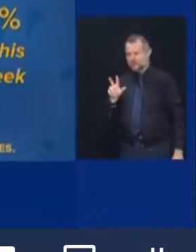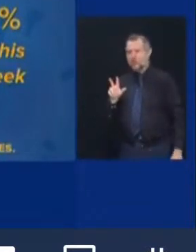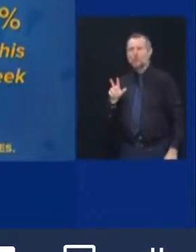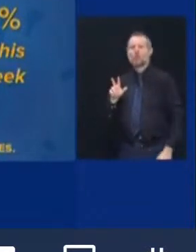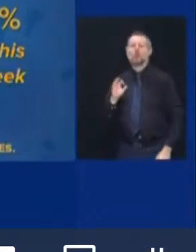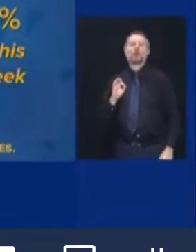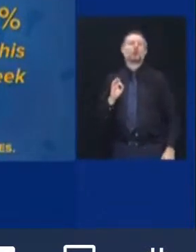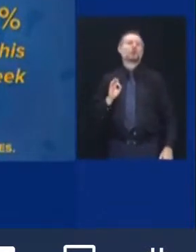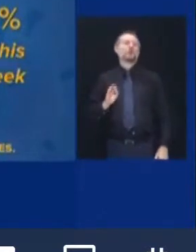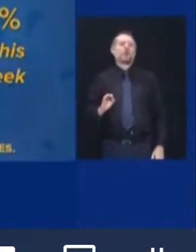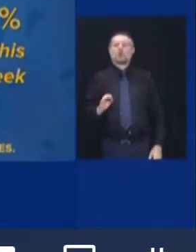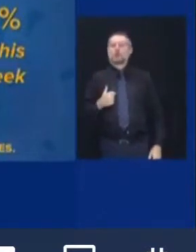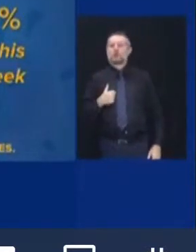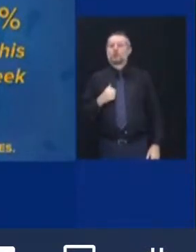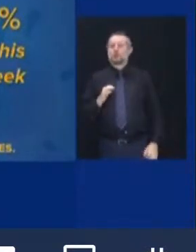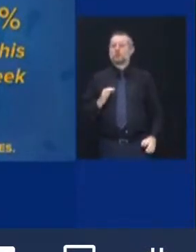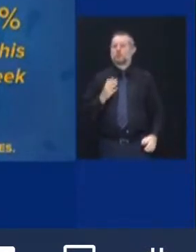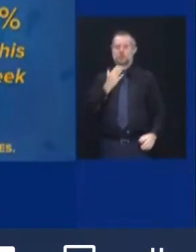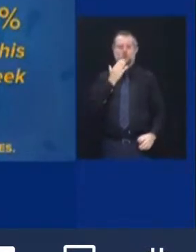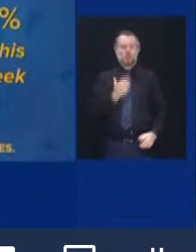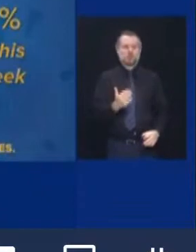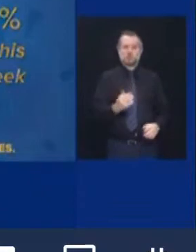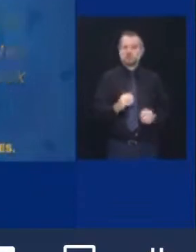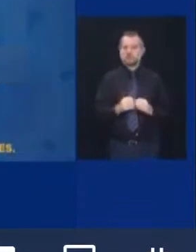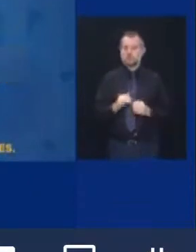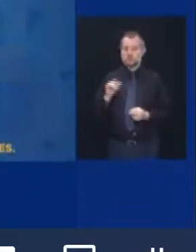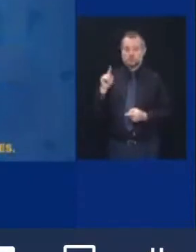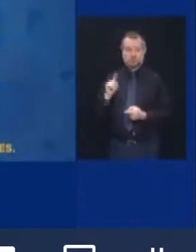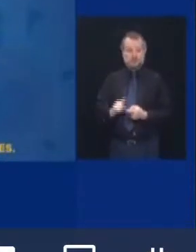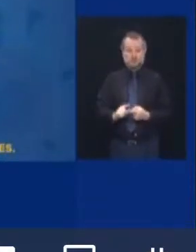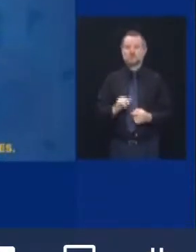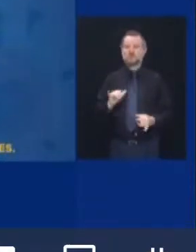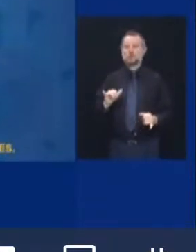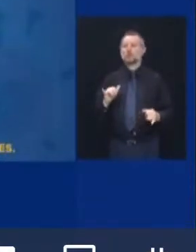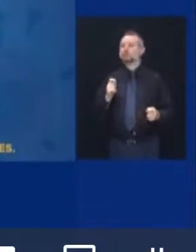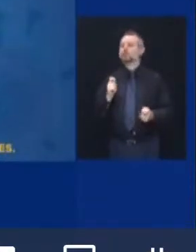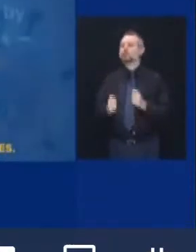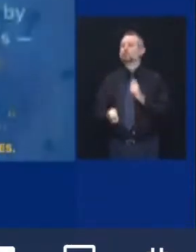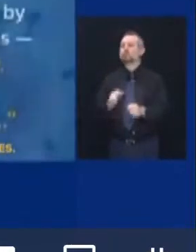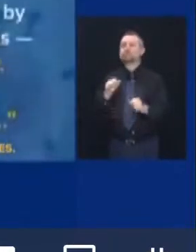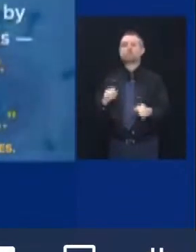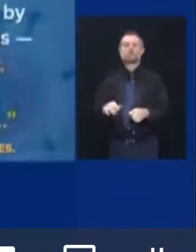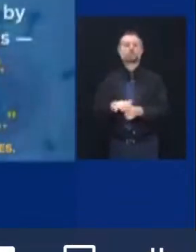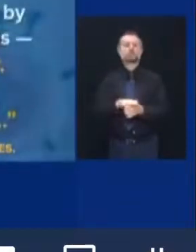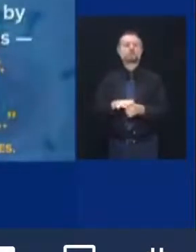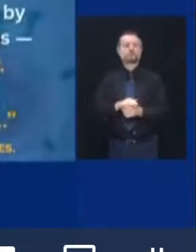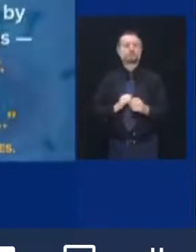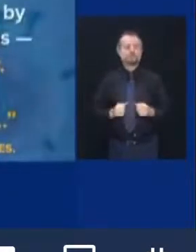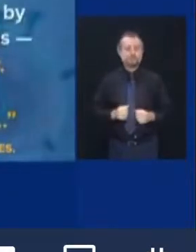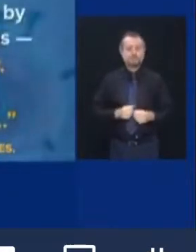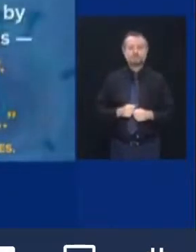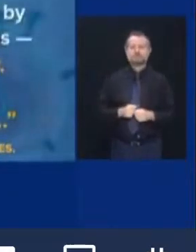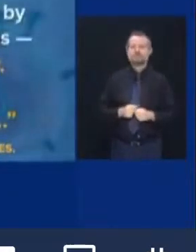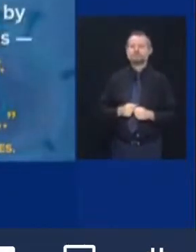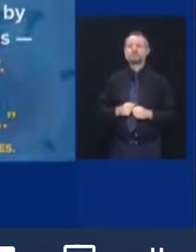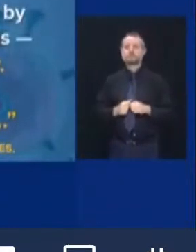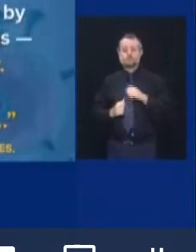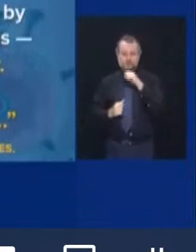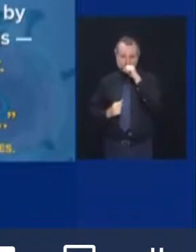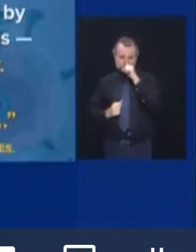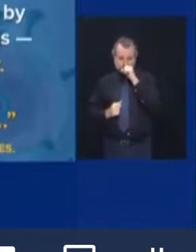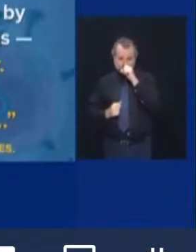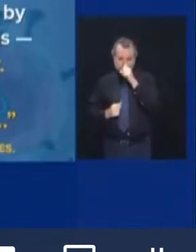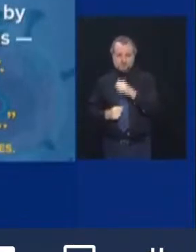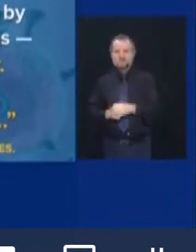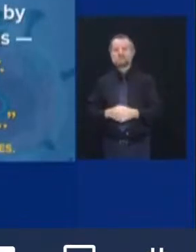right? So the number came down, make the adjustment. And we will. This micro